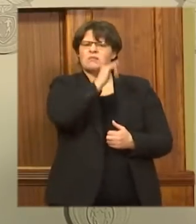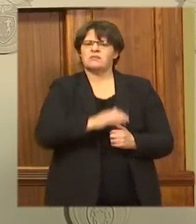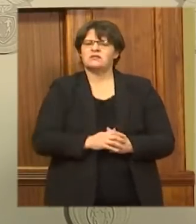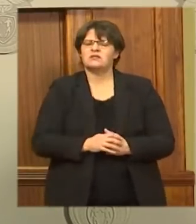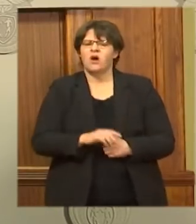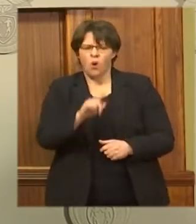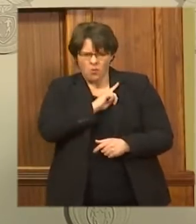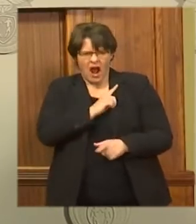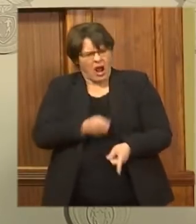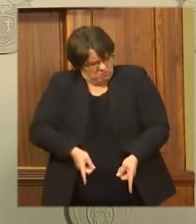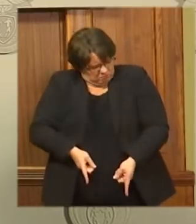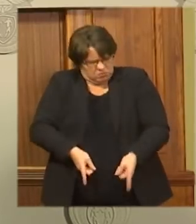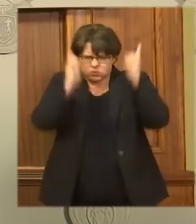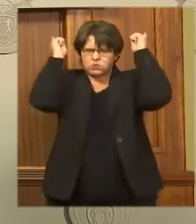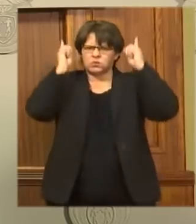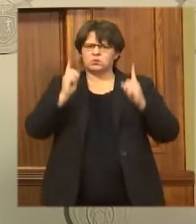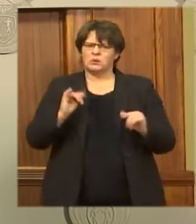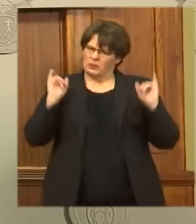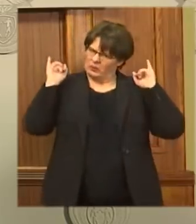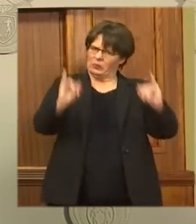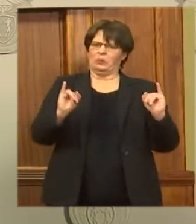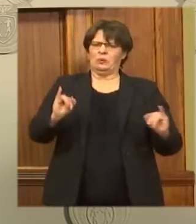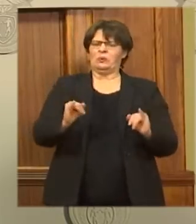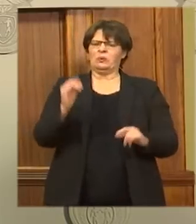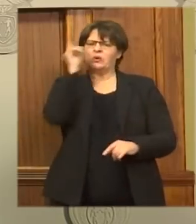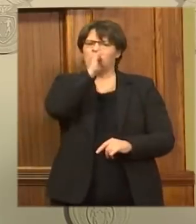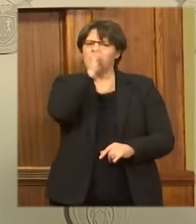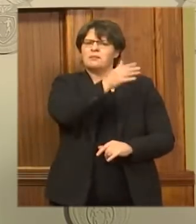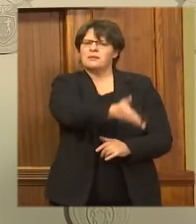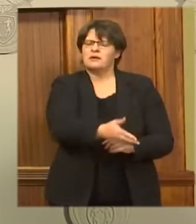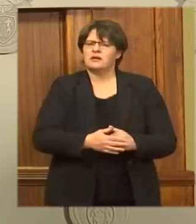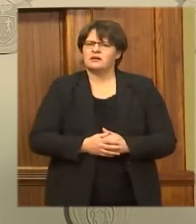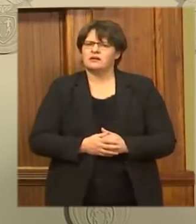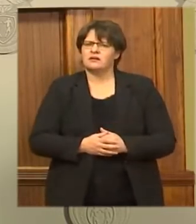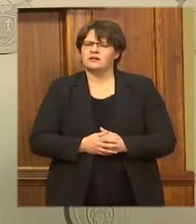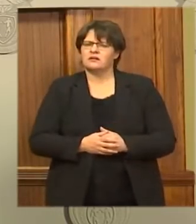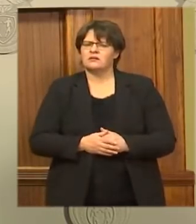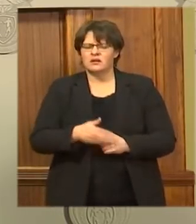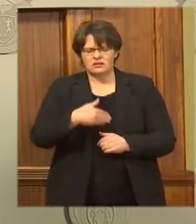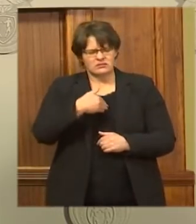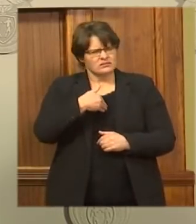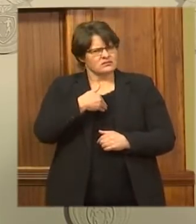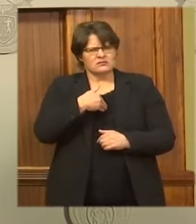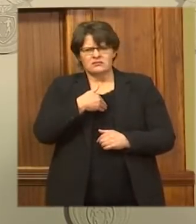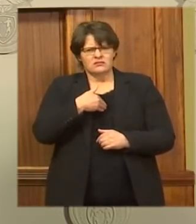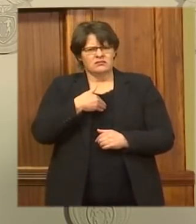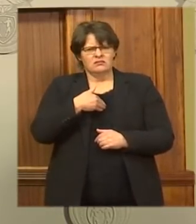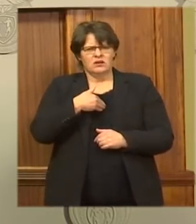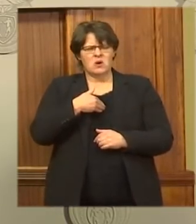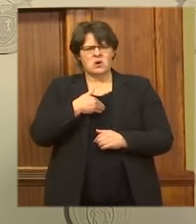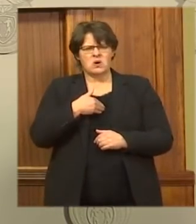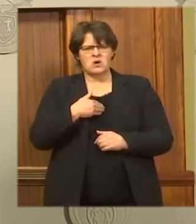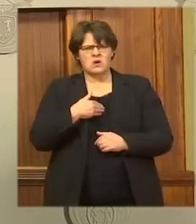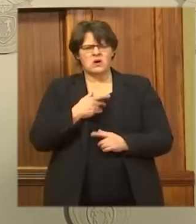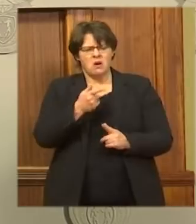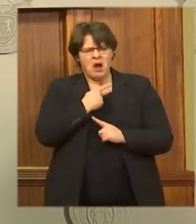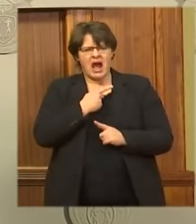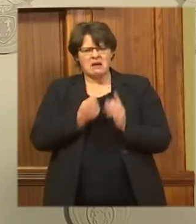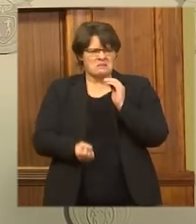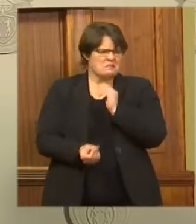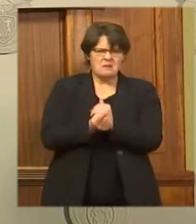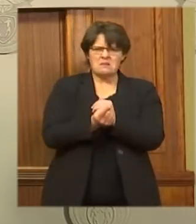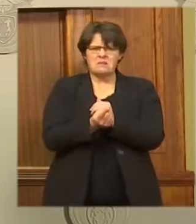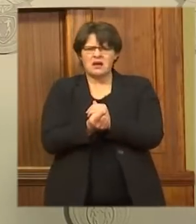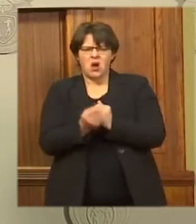the horrific crimes that they commit. It is deeply disturbing that the spike in crimes